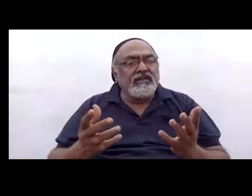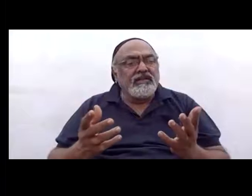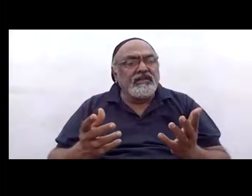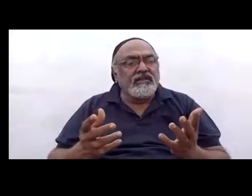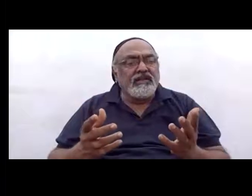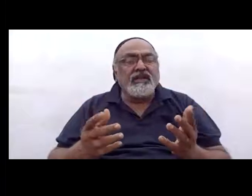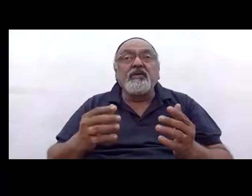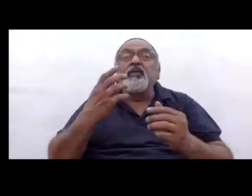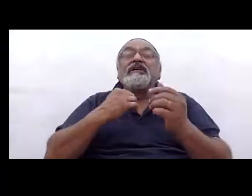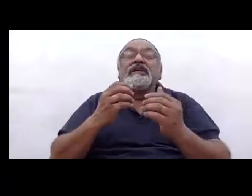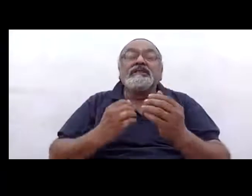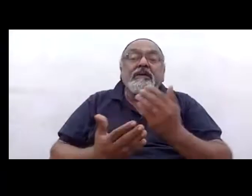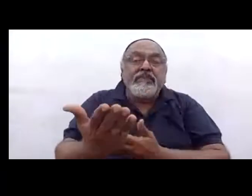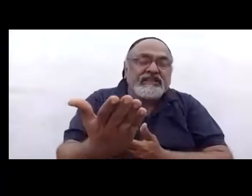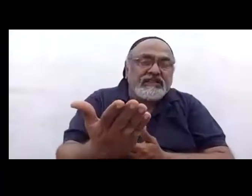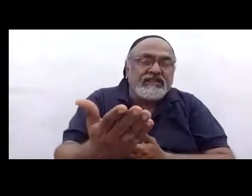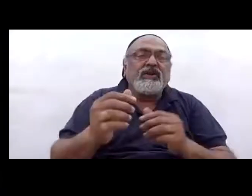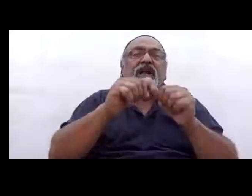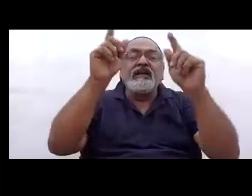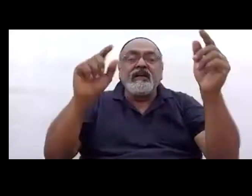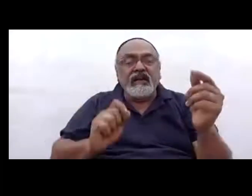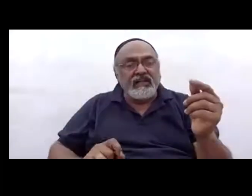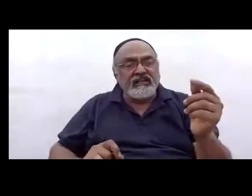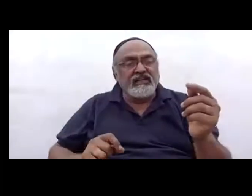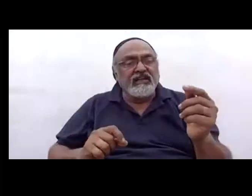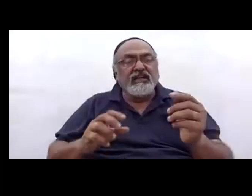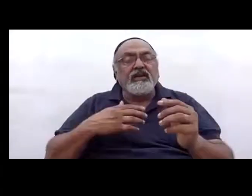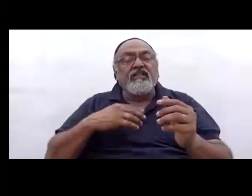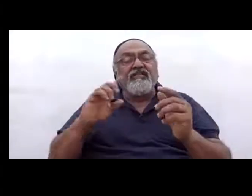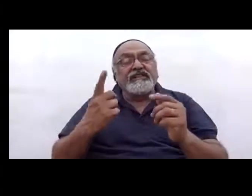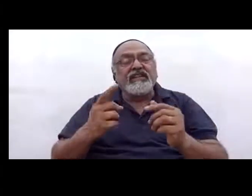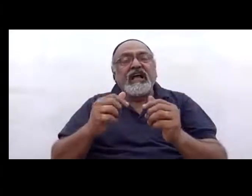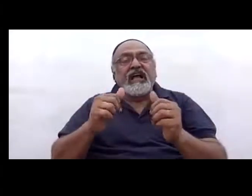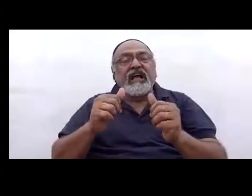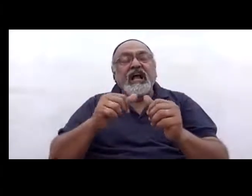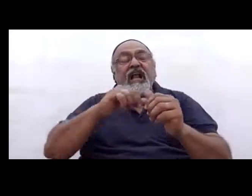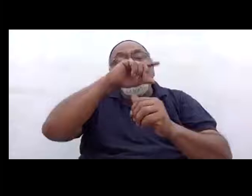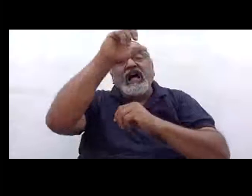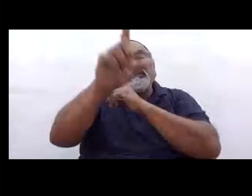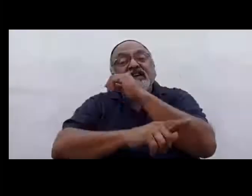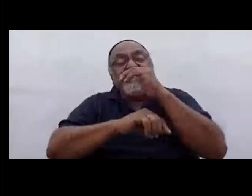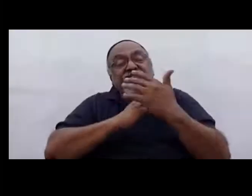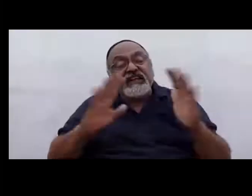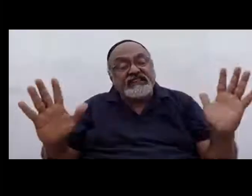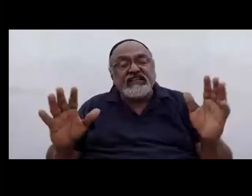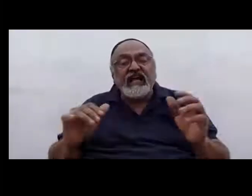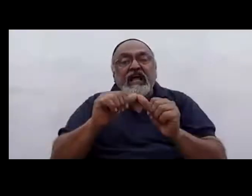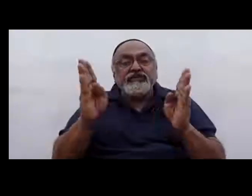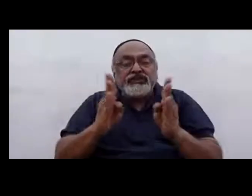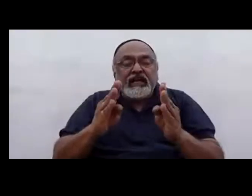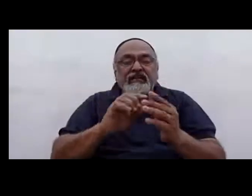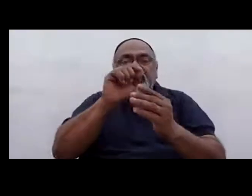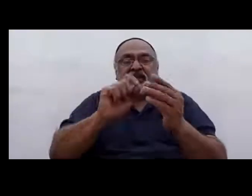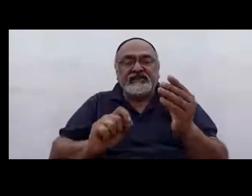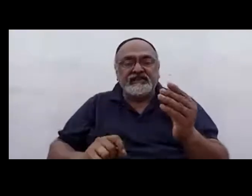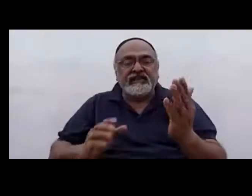submission, or even article writing for that matter, we write abstract at the end. Once the entire research is over, we write